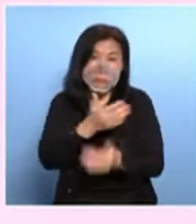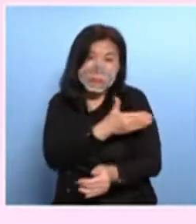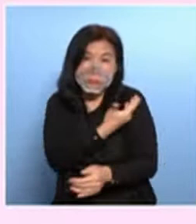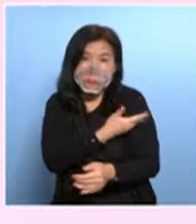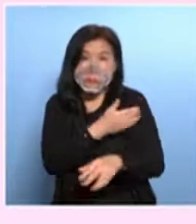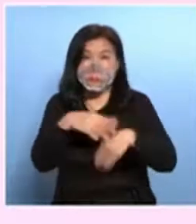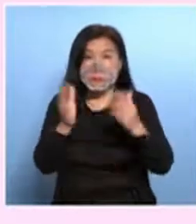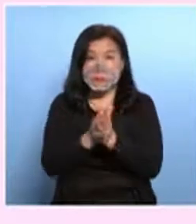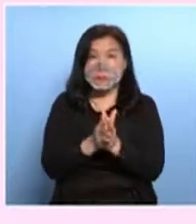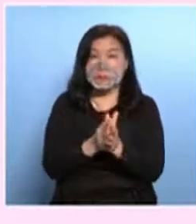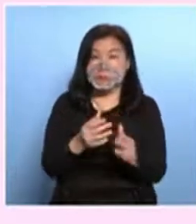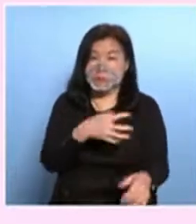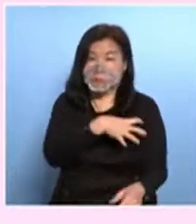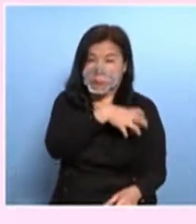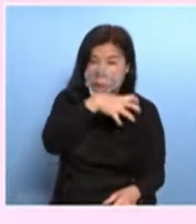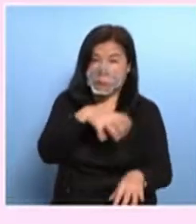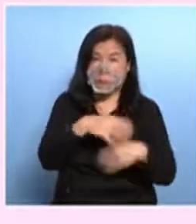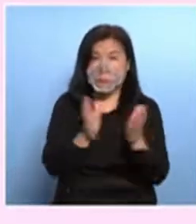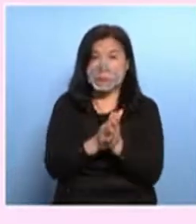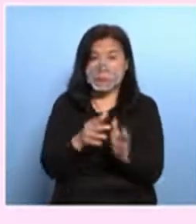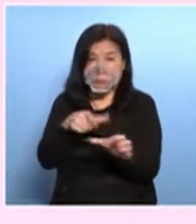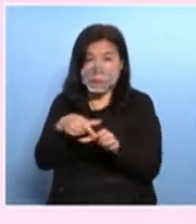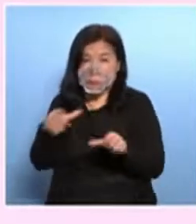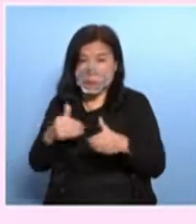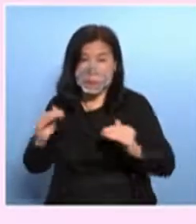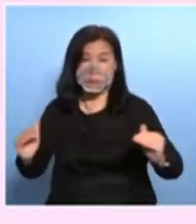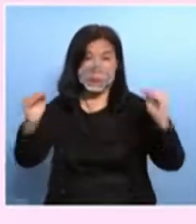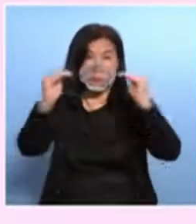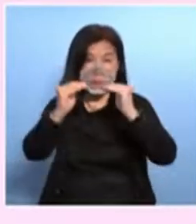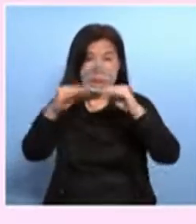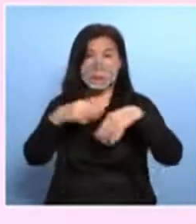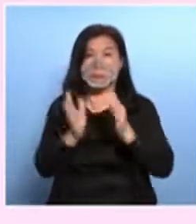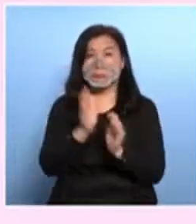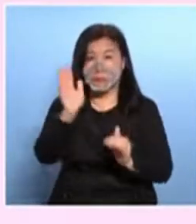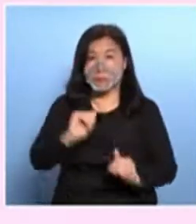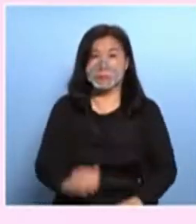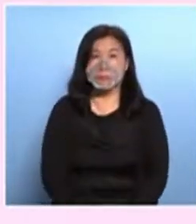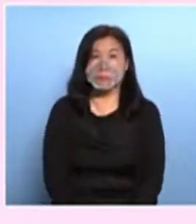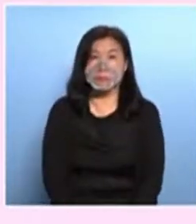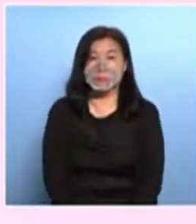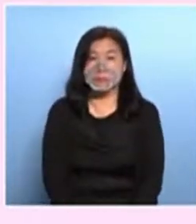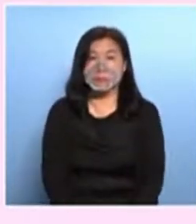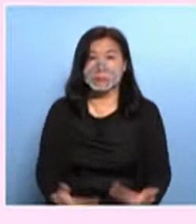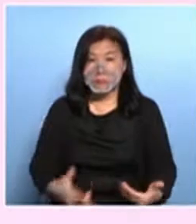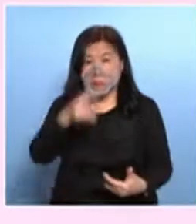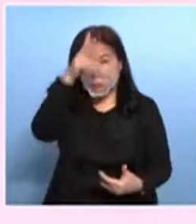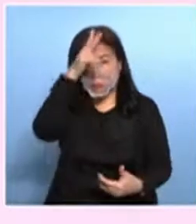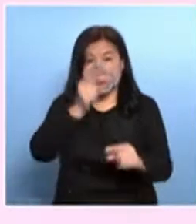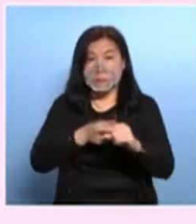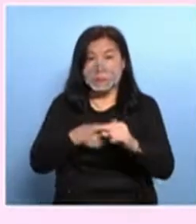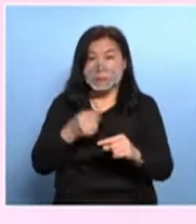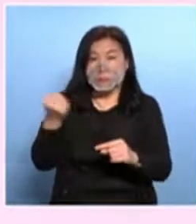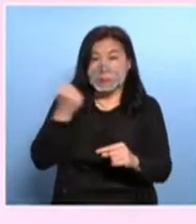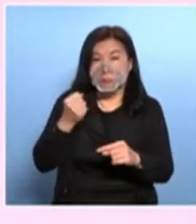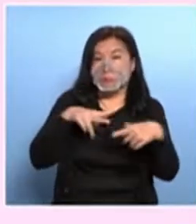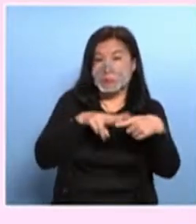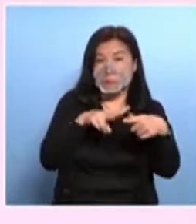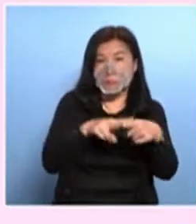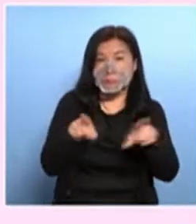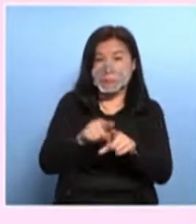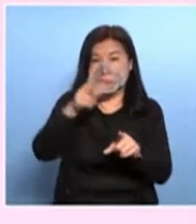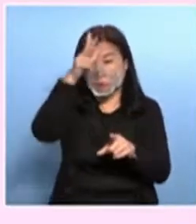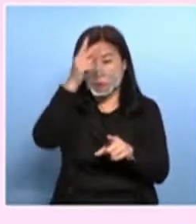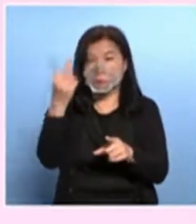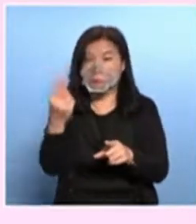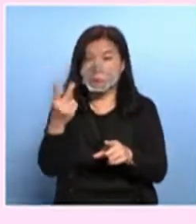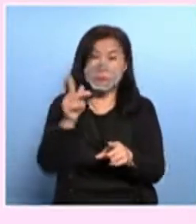the civil service, so as to ensure that our long-term financial commitments are commensurate with the increase in our revenue. The